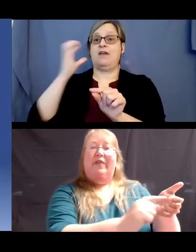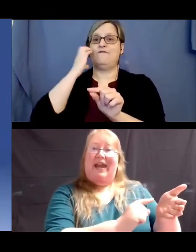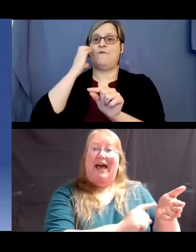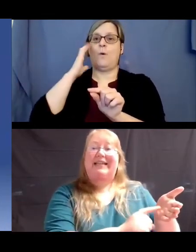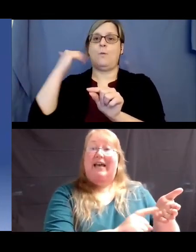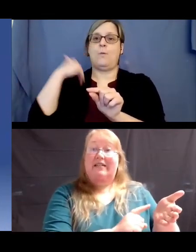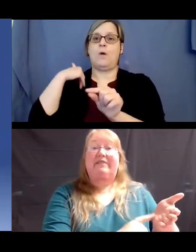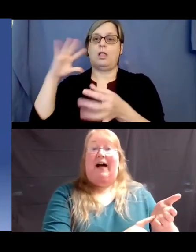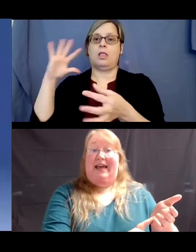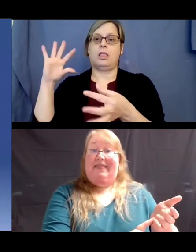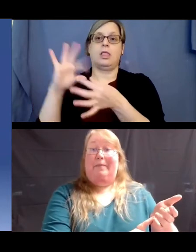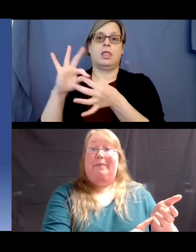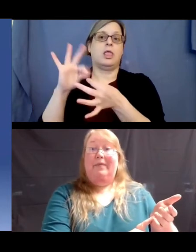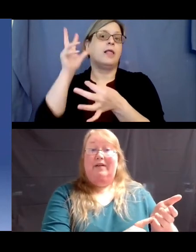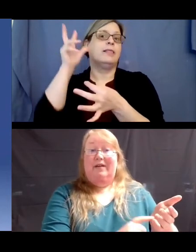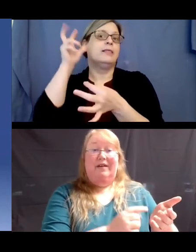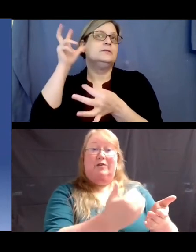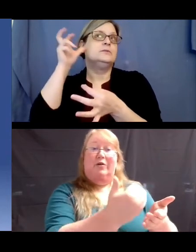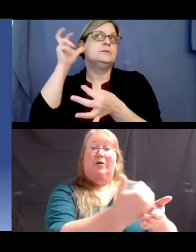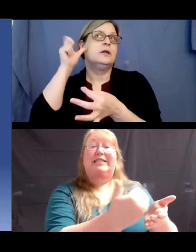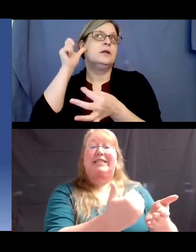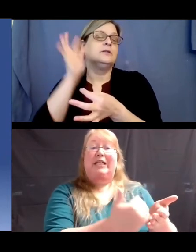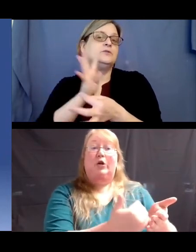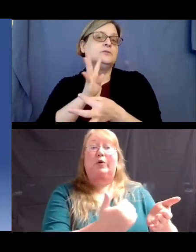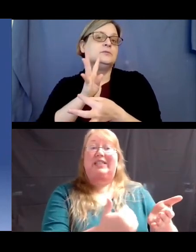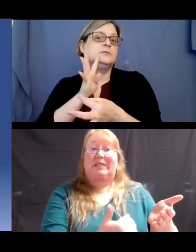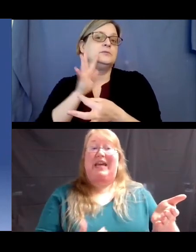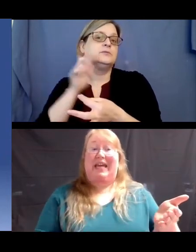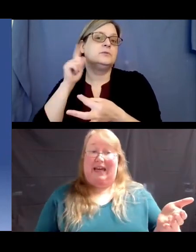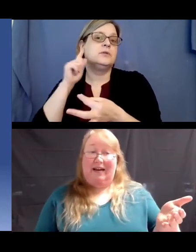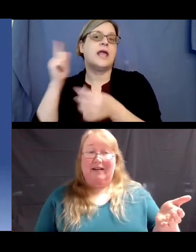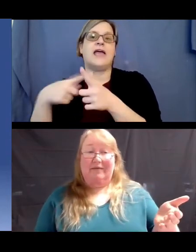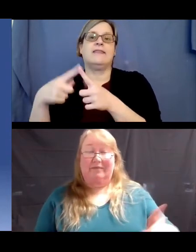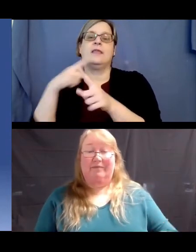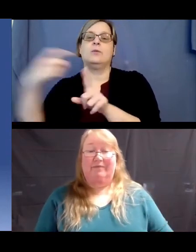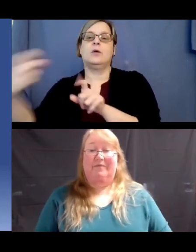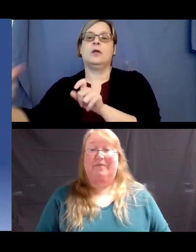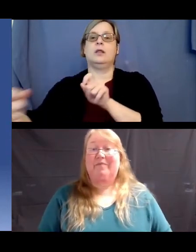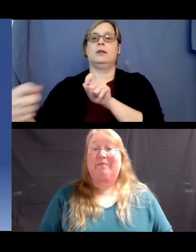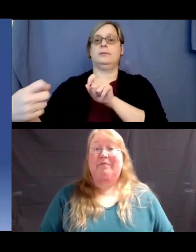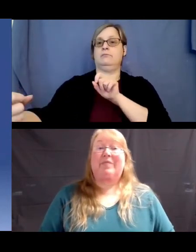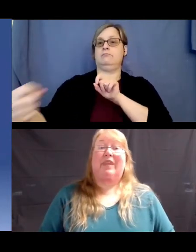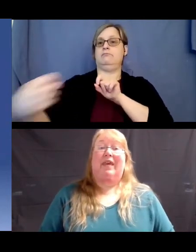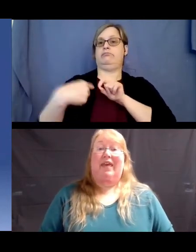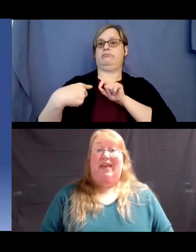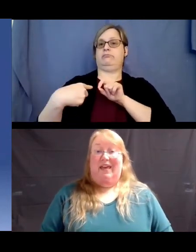which will then identify them so you can see who is speaking.